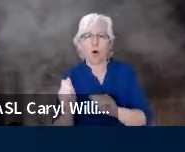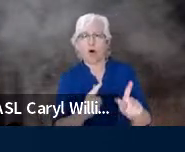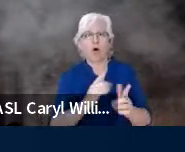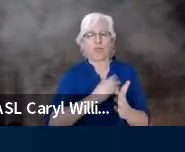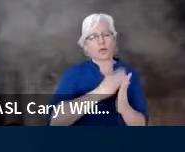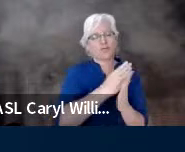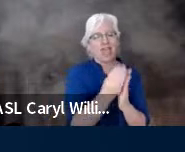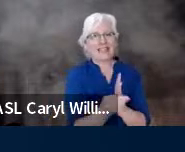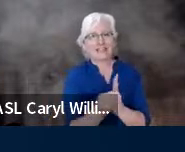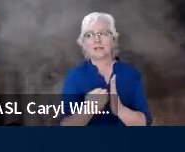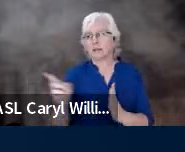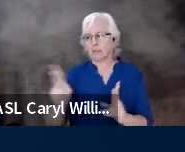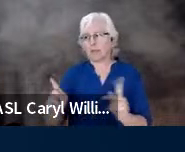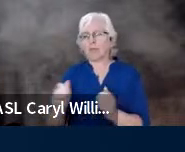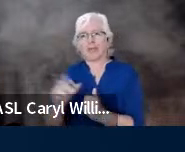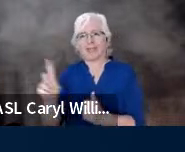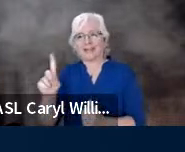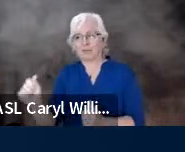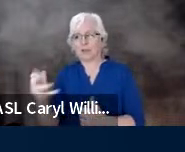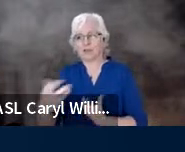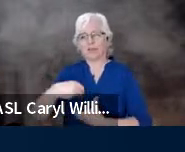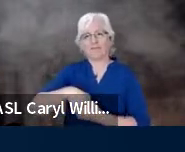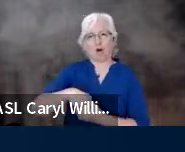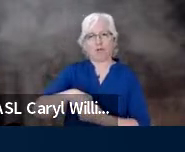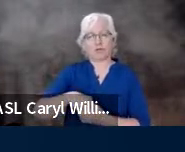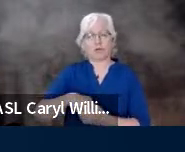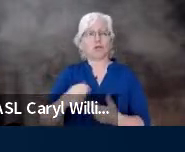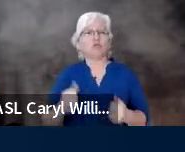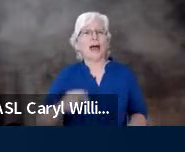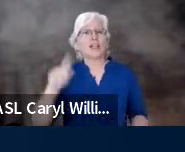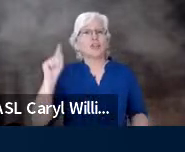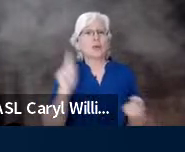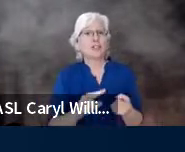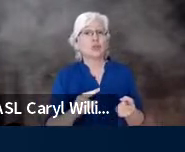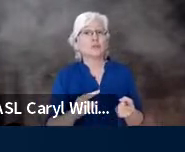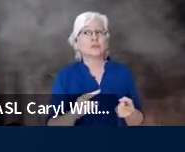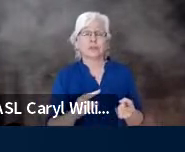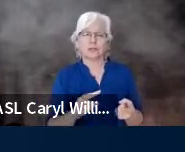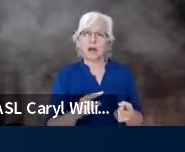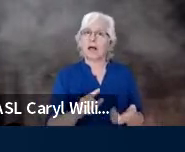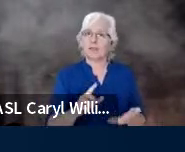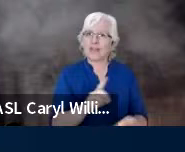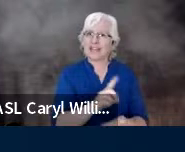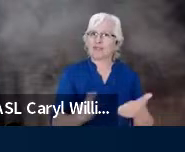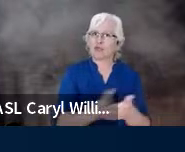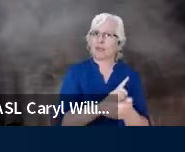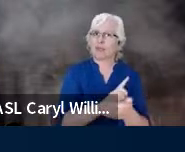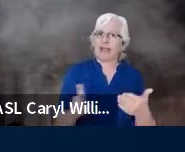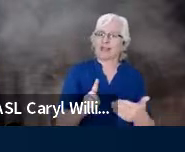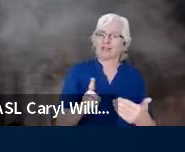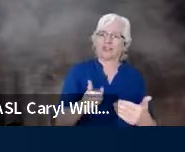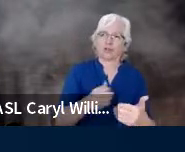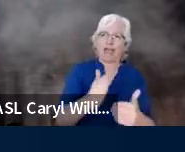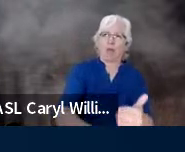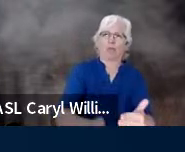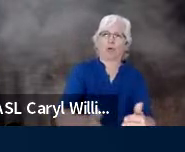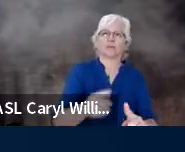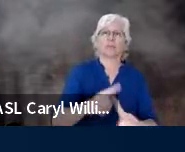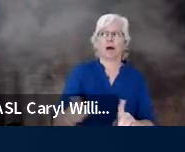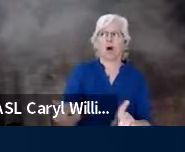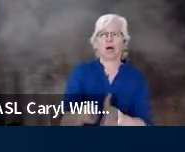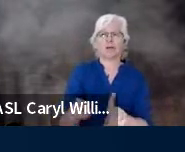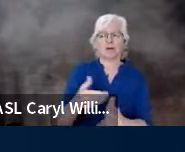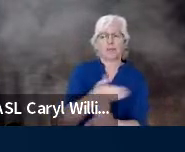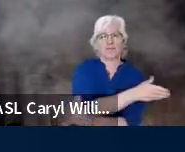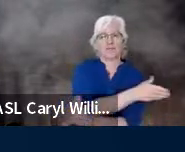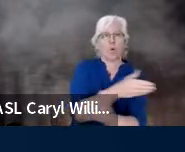every single step of that to try to reduce, again, not only those discriminatory outputs, but even what comes before that, right? Potentially those things like that